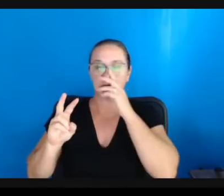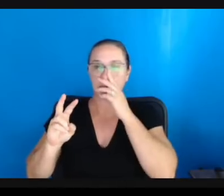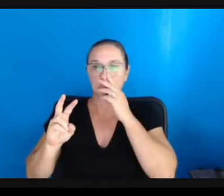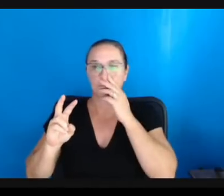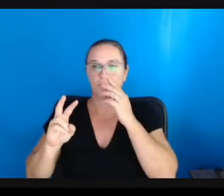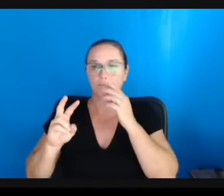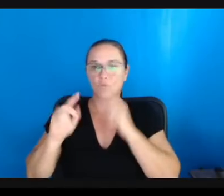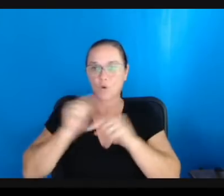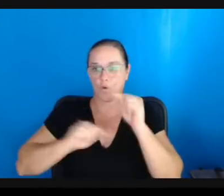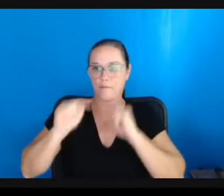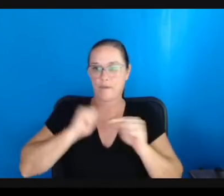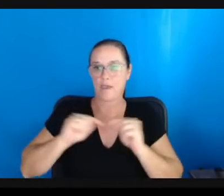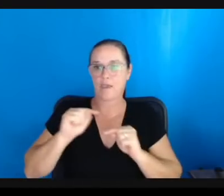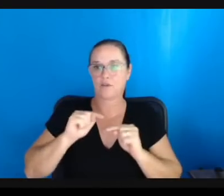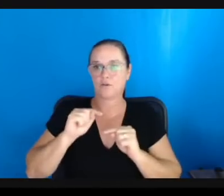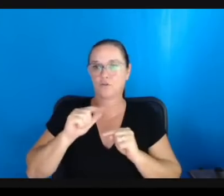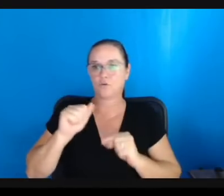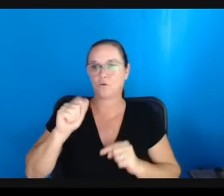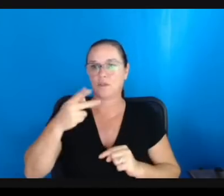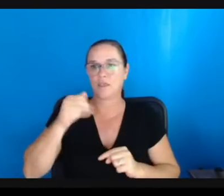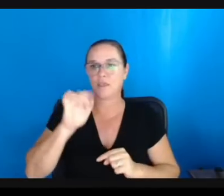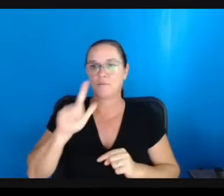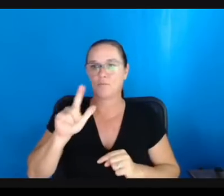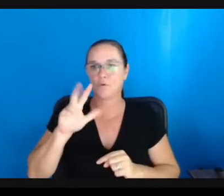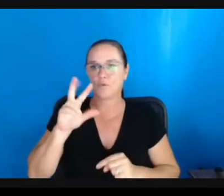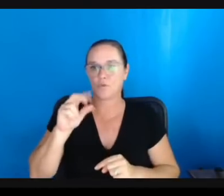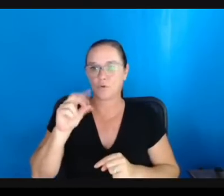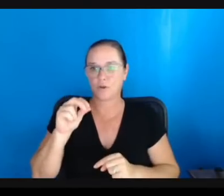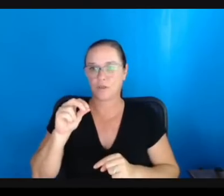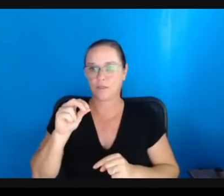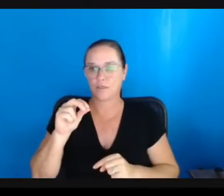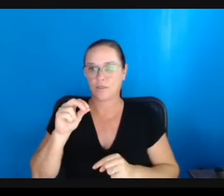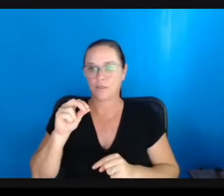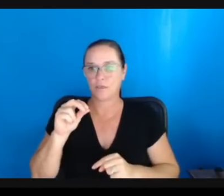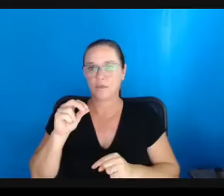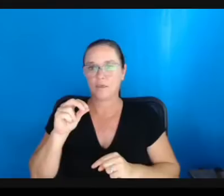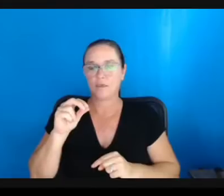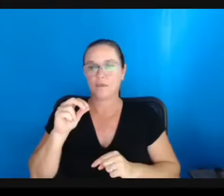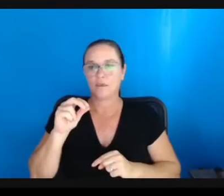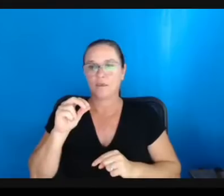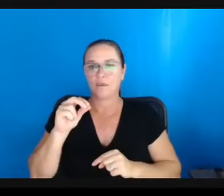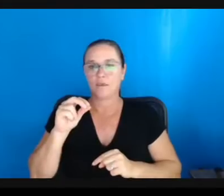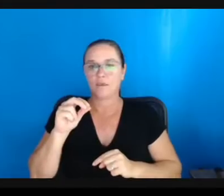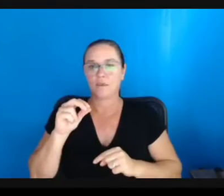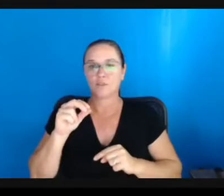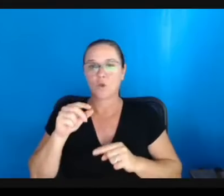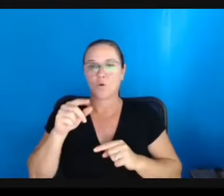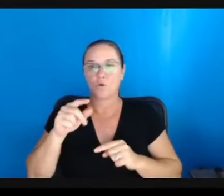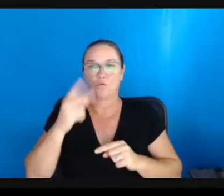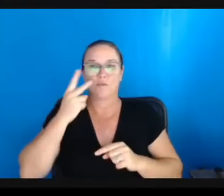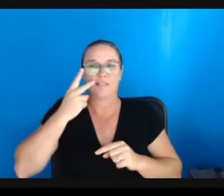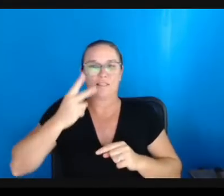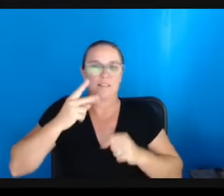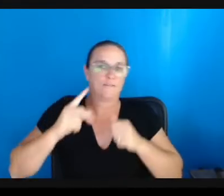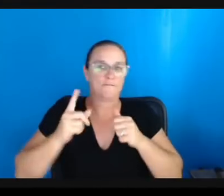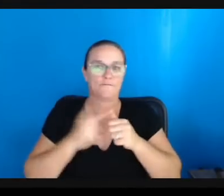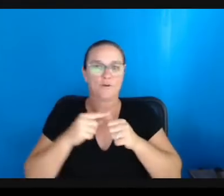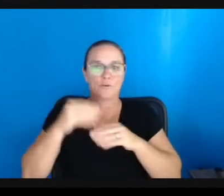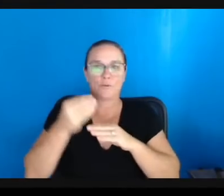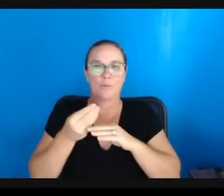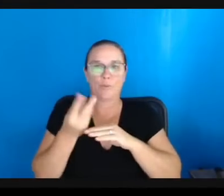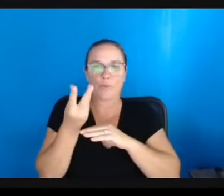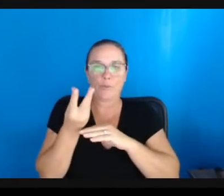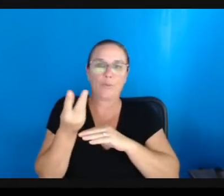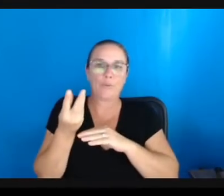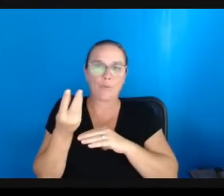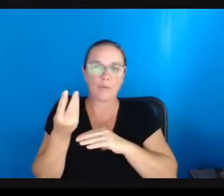30th, before episode 19, and move forward. So there we see that very first puff of gas coming